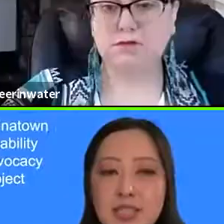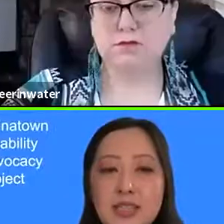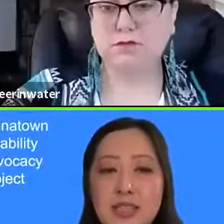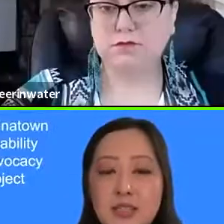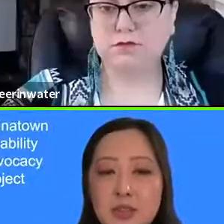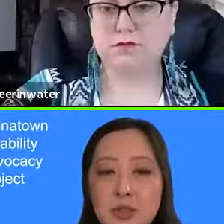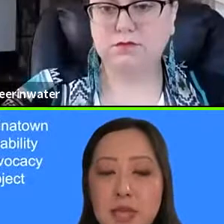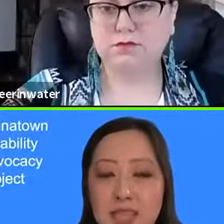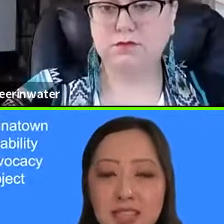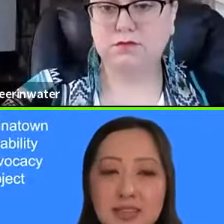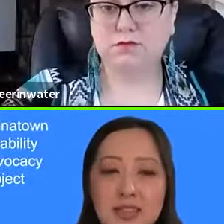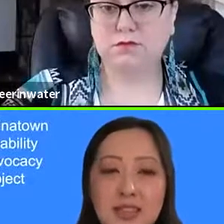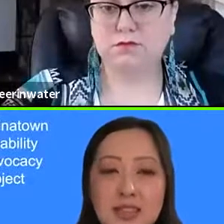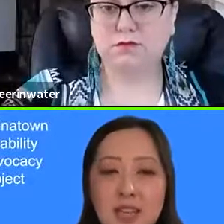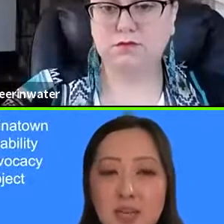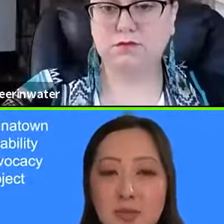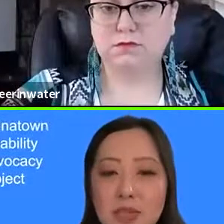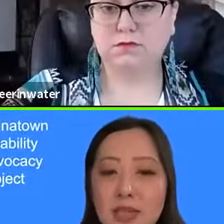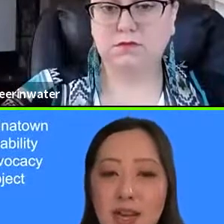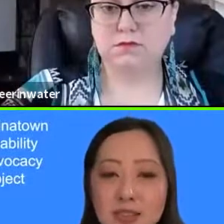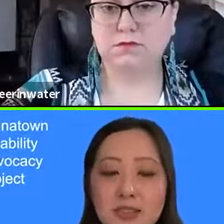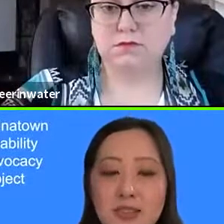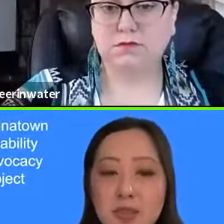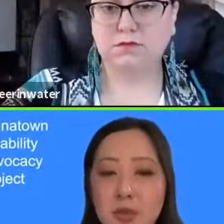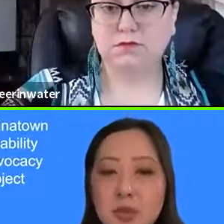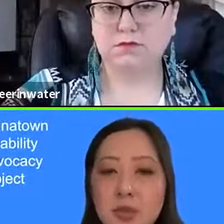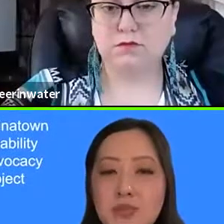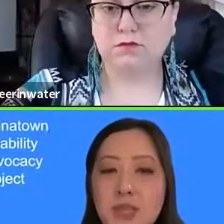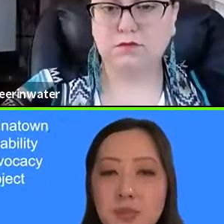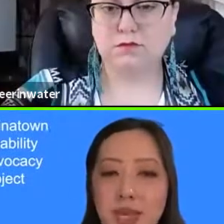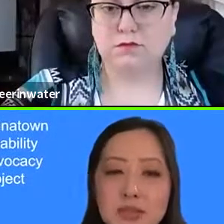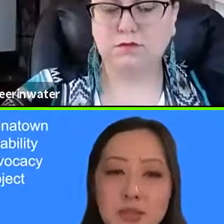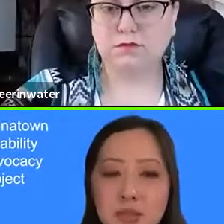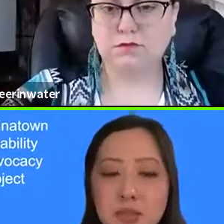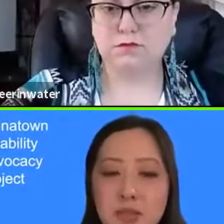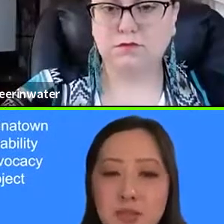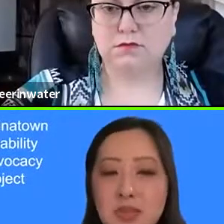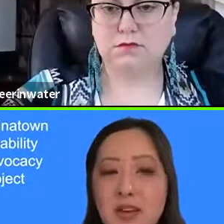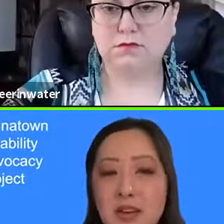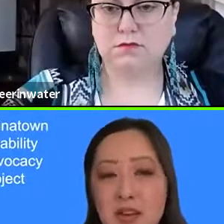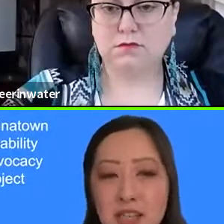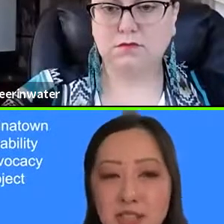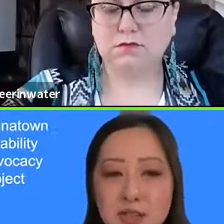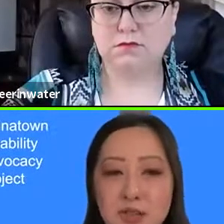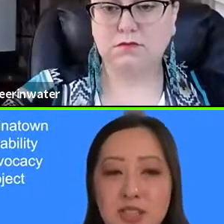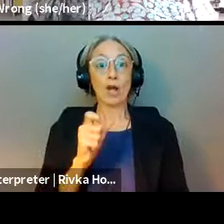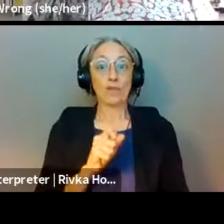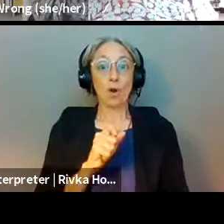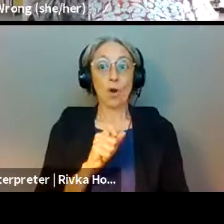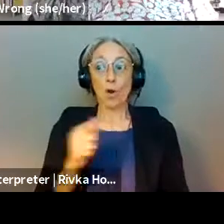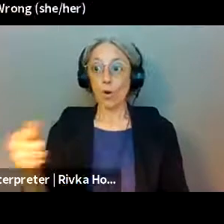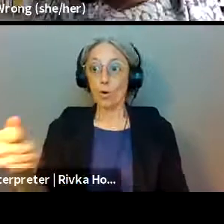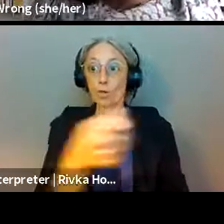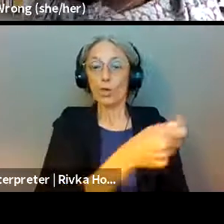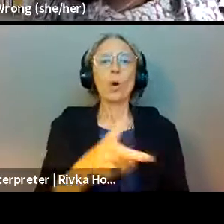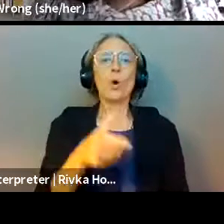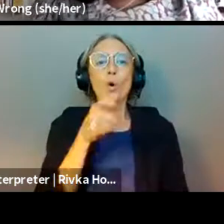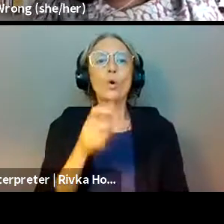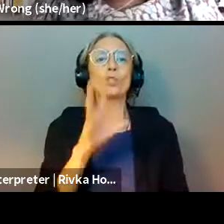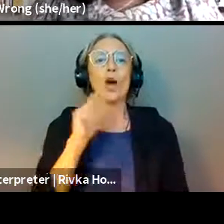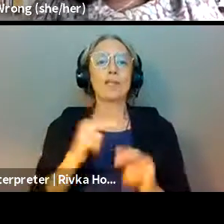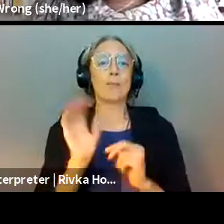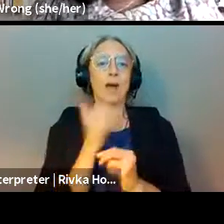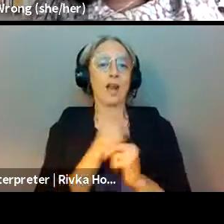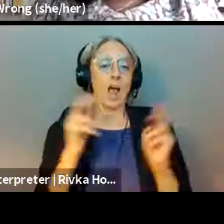your budgets, in your meetings, be conscious of who you give the mic to speak on our issues. If it's not a BIPOC